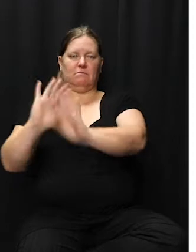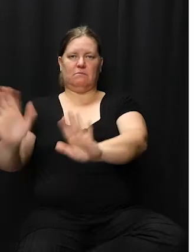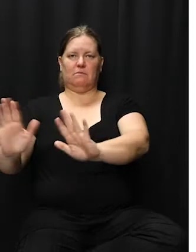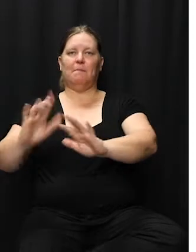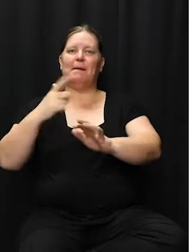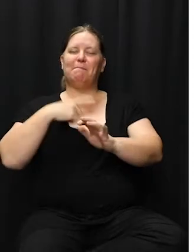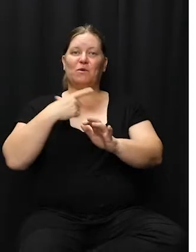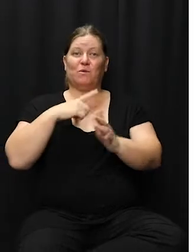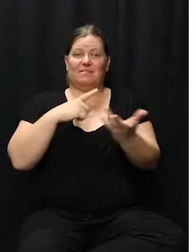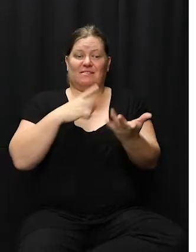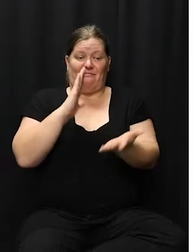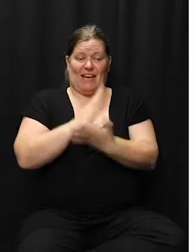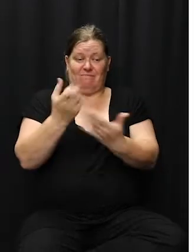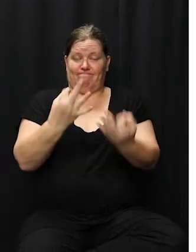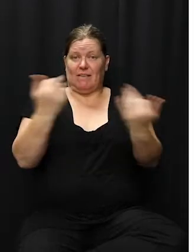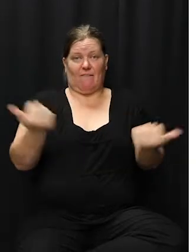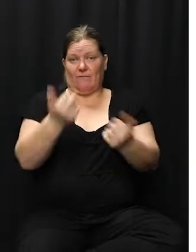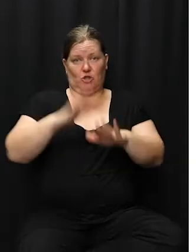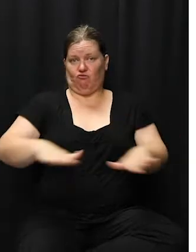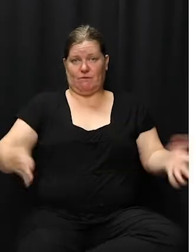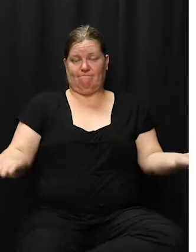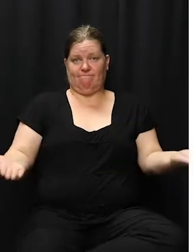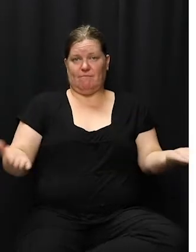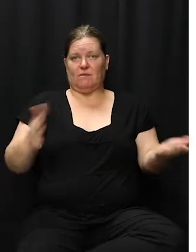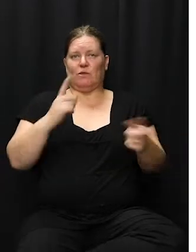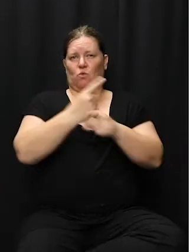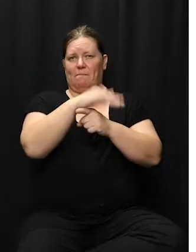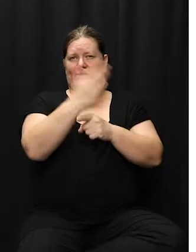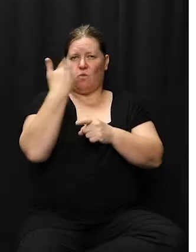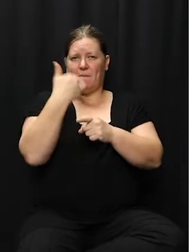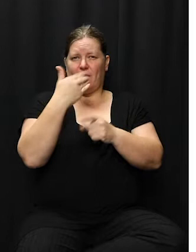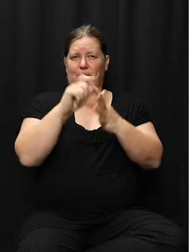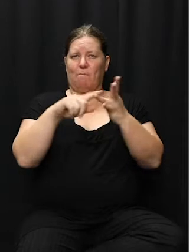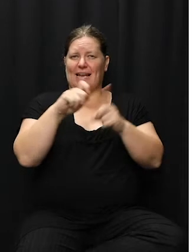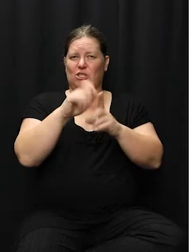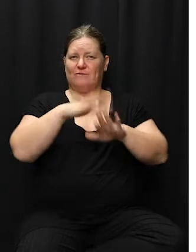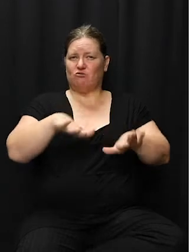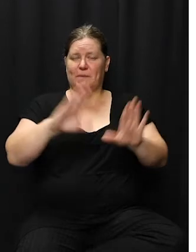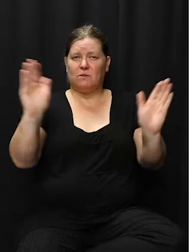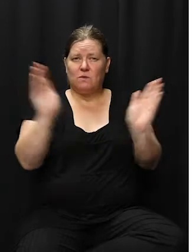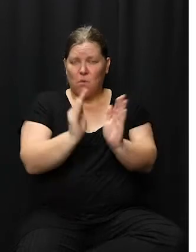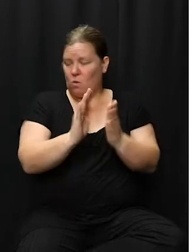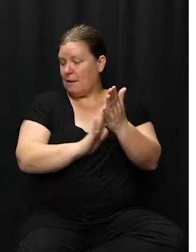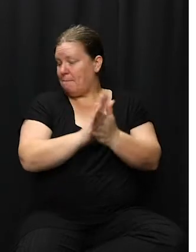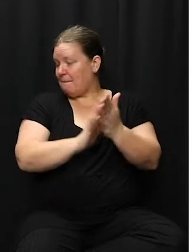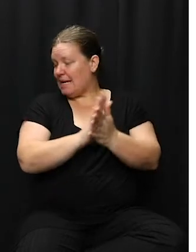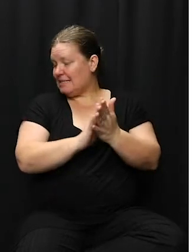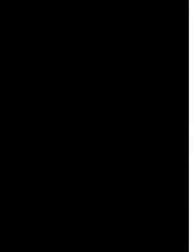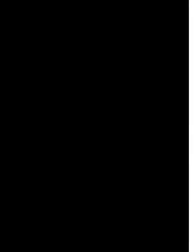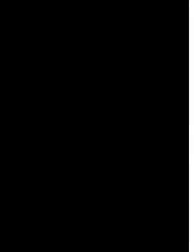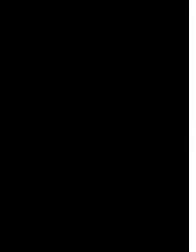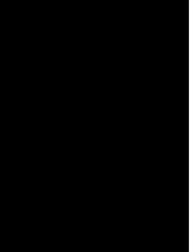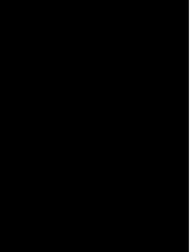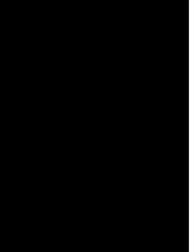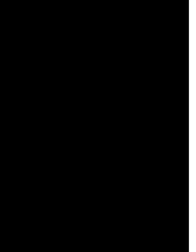So there are some issues with this assessment, not because it was badly designed, but because the simple fact is there are not enough children to collect norms that I